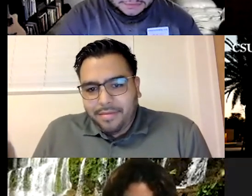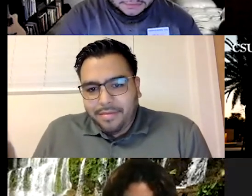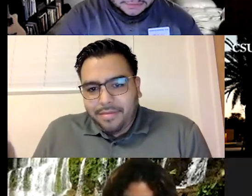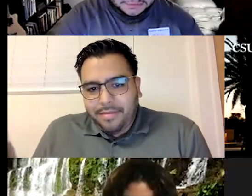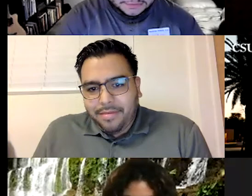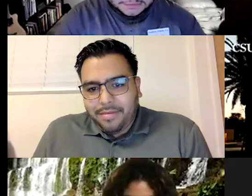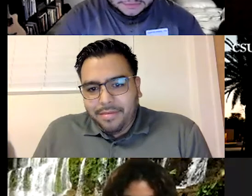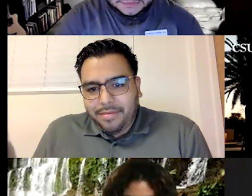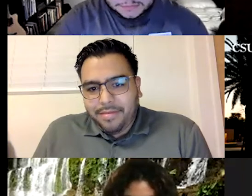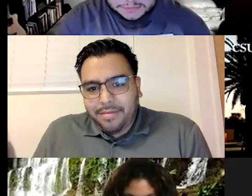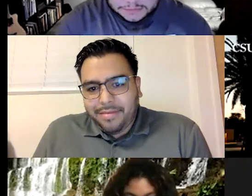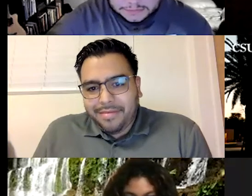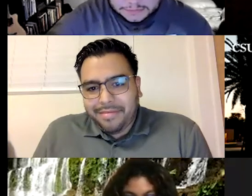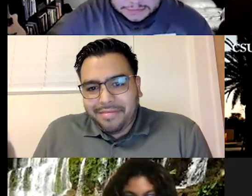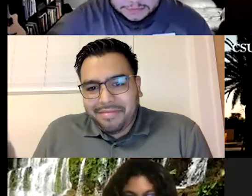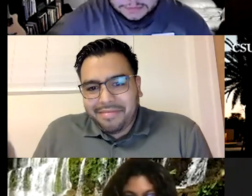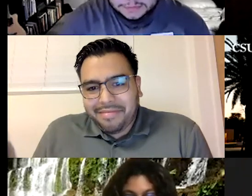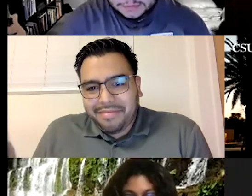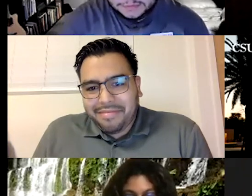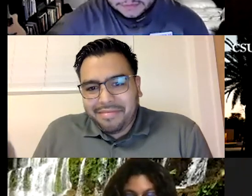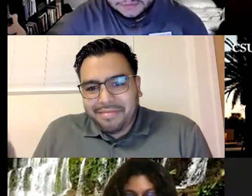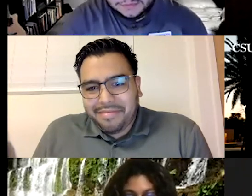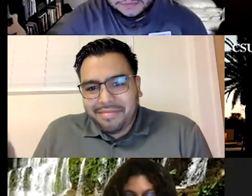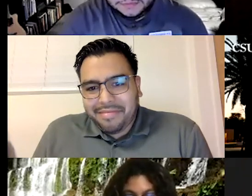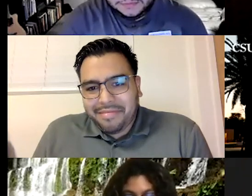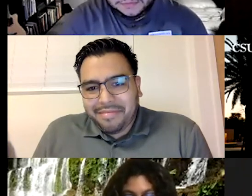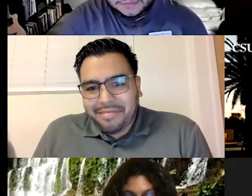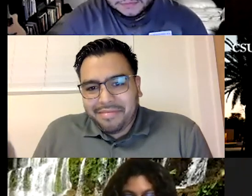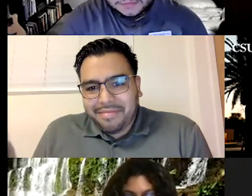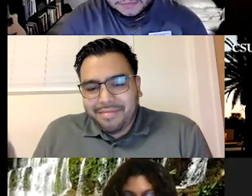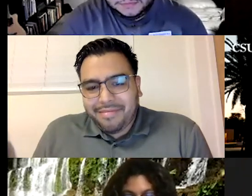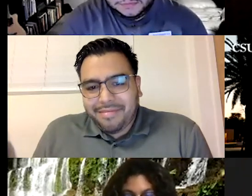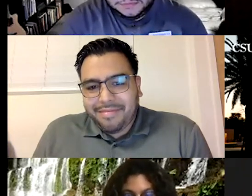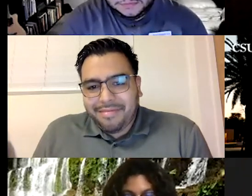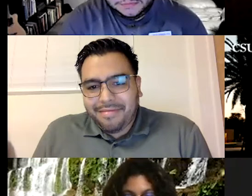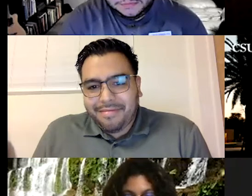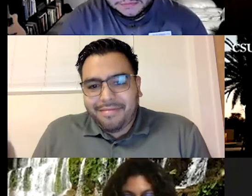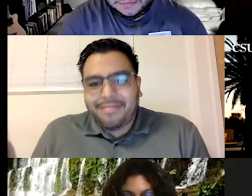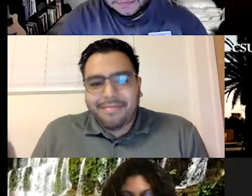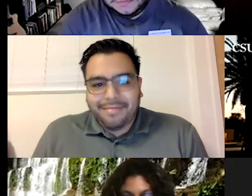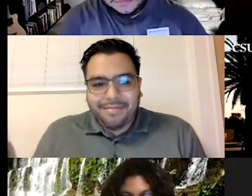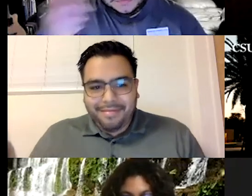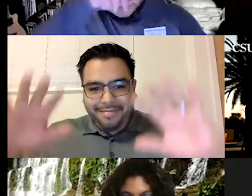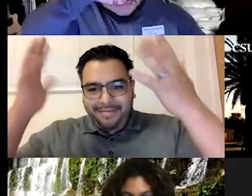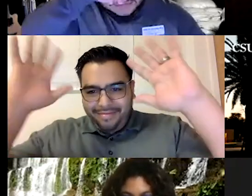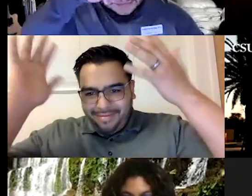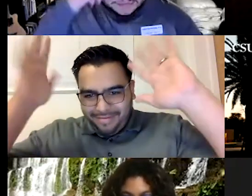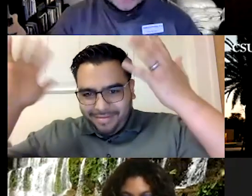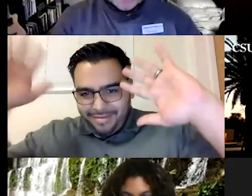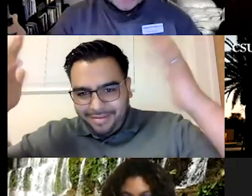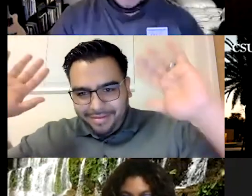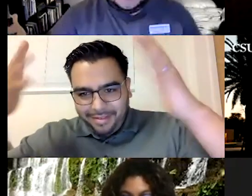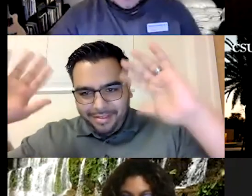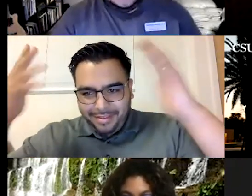my most common one right now that I'm thinking is getting involved in student affairs, just because I feel like in college, the people in student